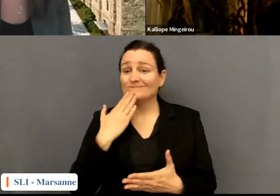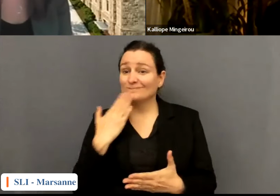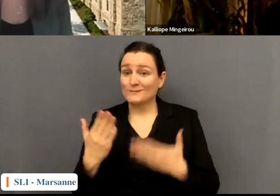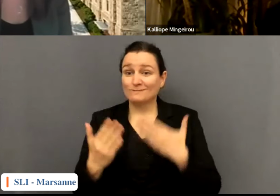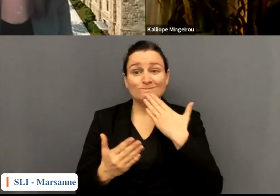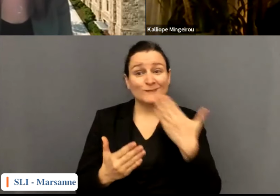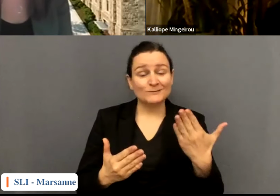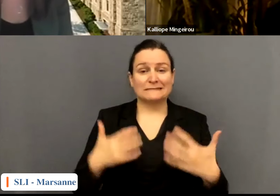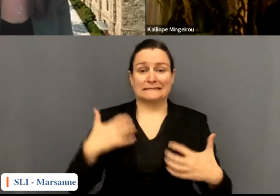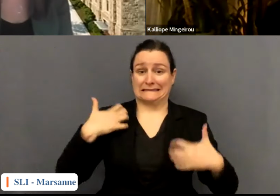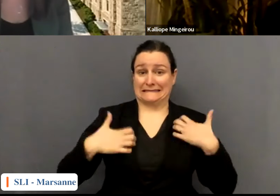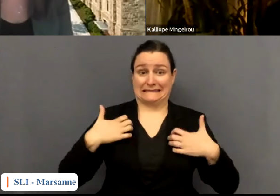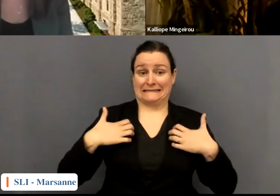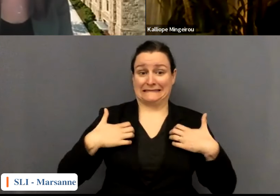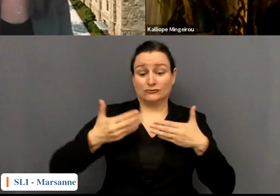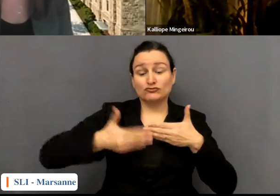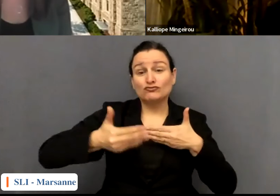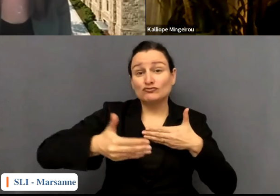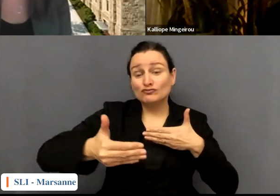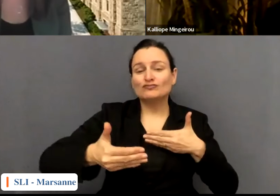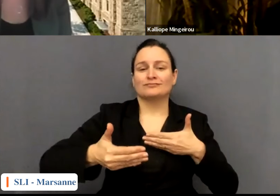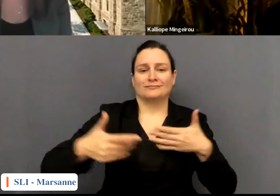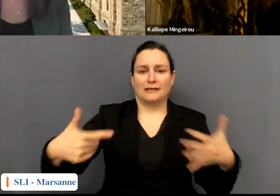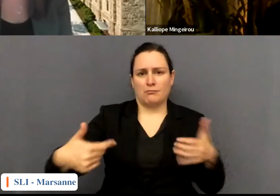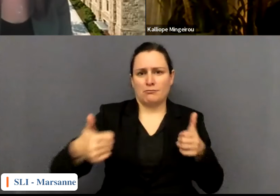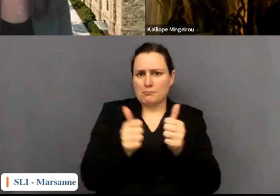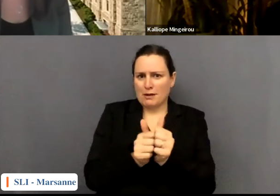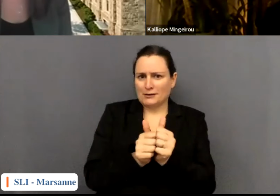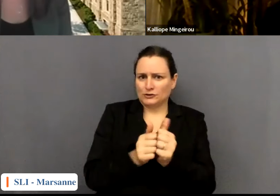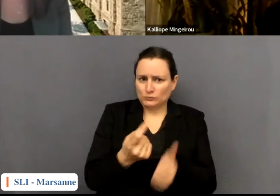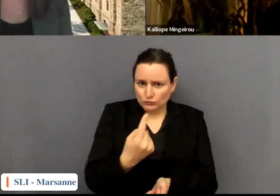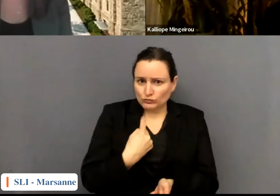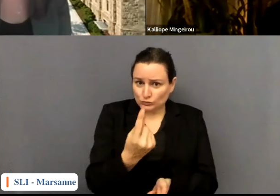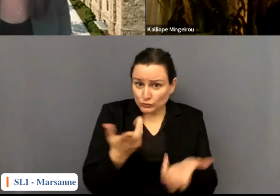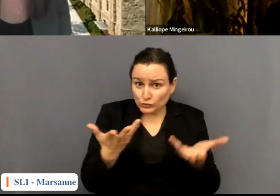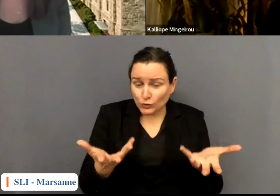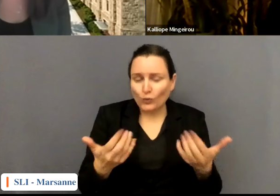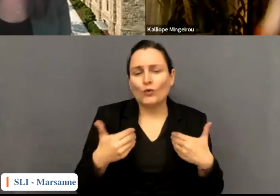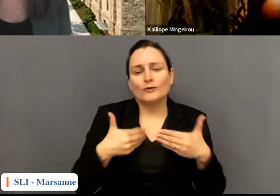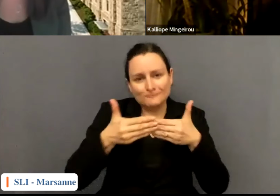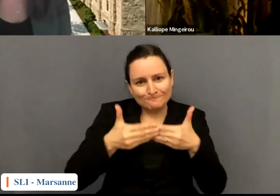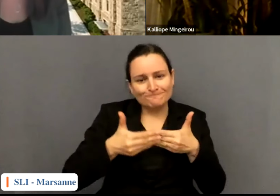looking forward to continuing this partnership and collaboration in the future as well.